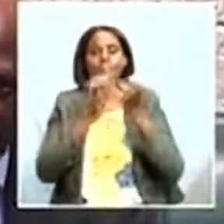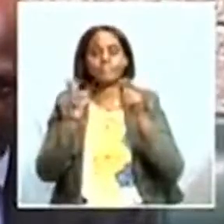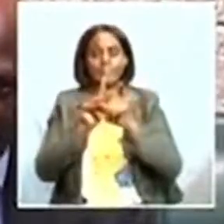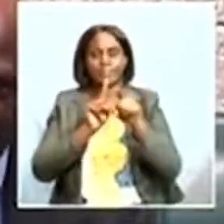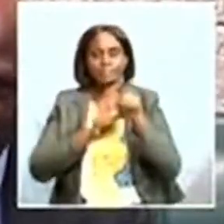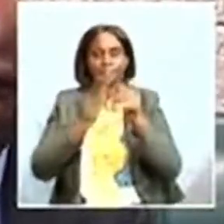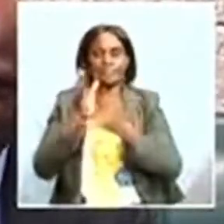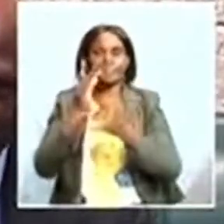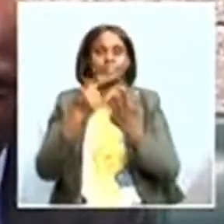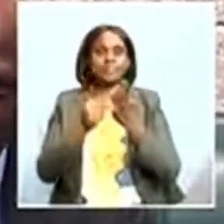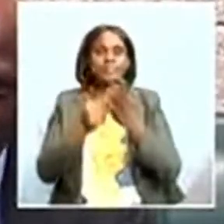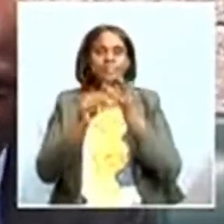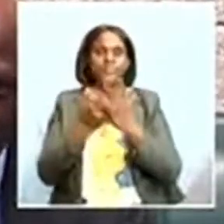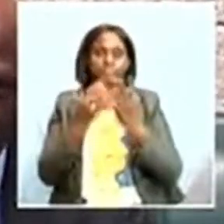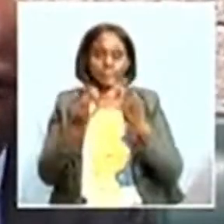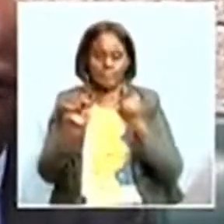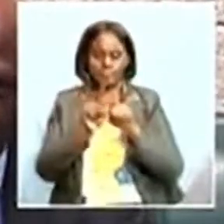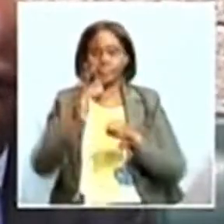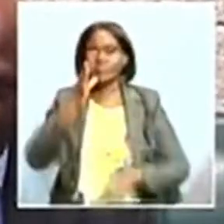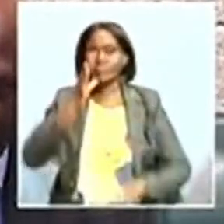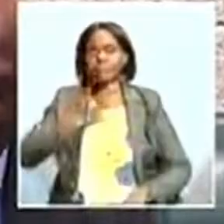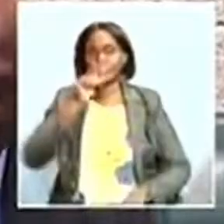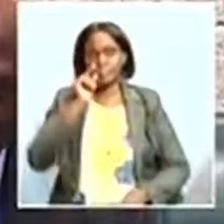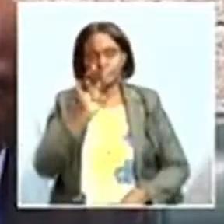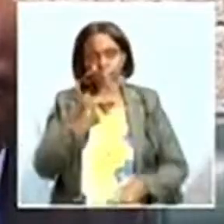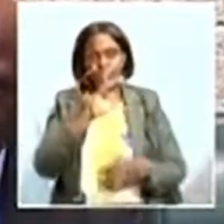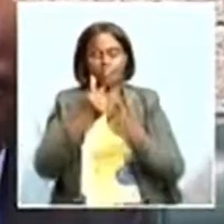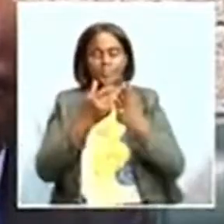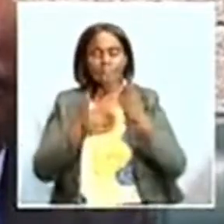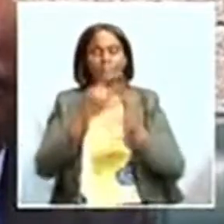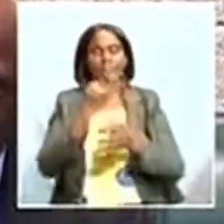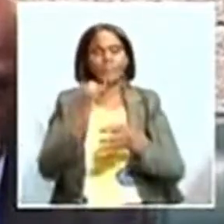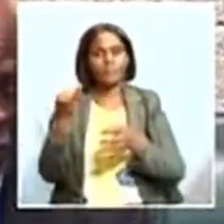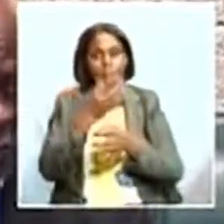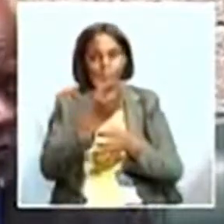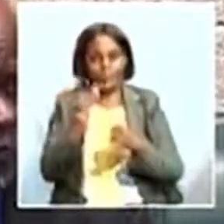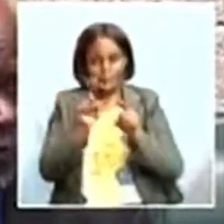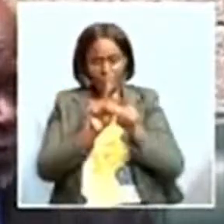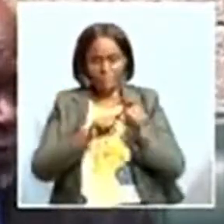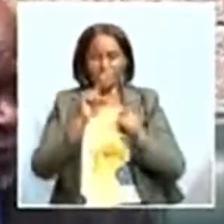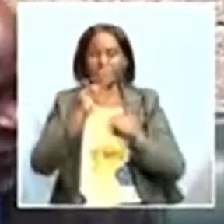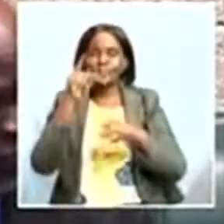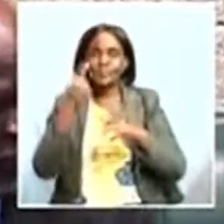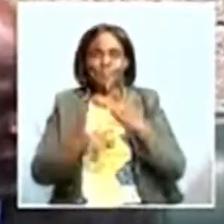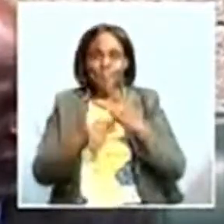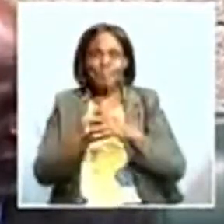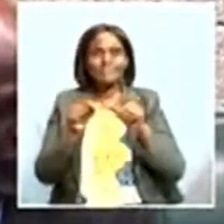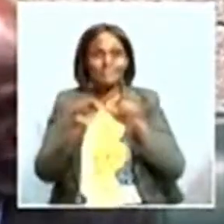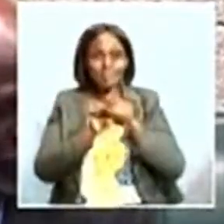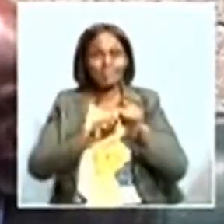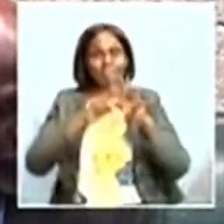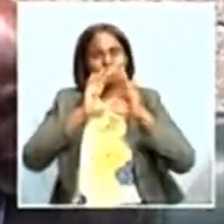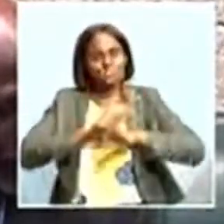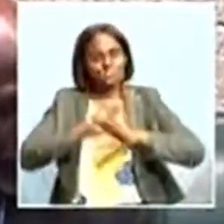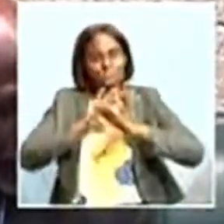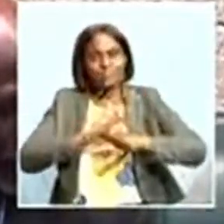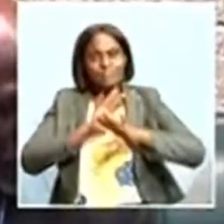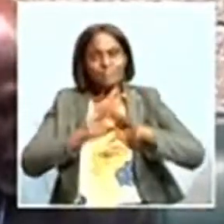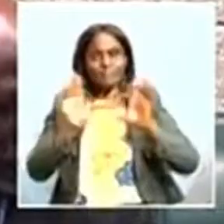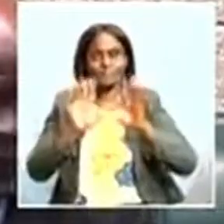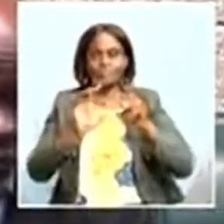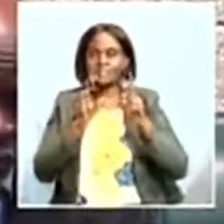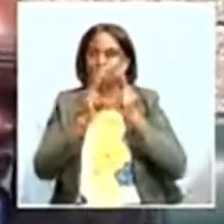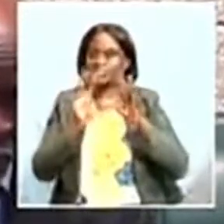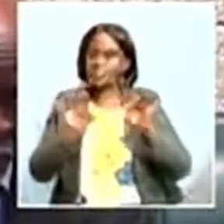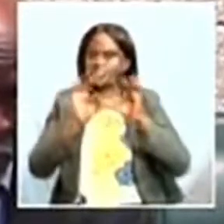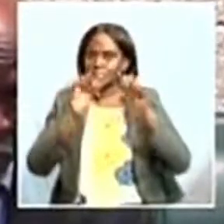via Uganda. Madam Speaker, these alleged issues could work a